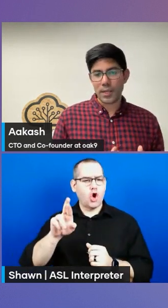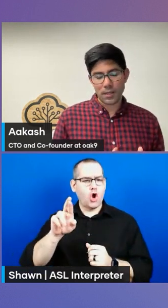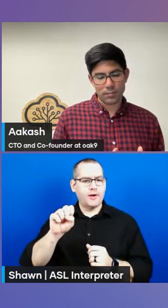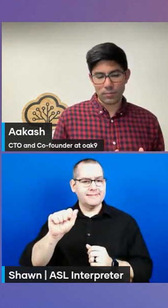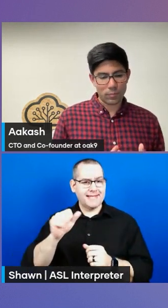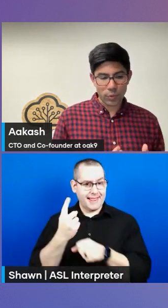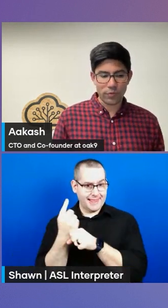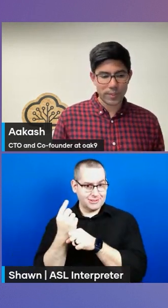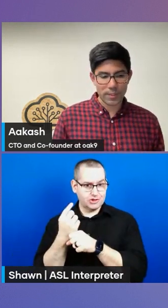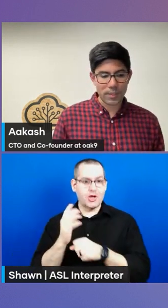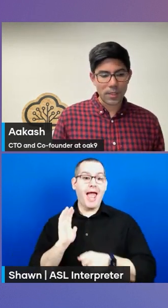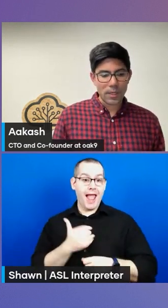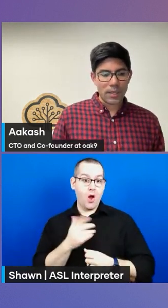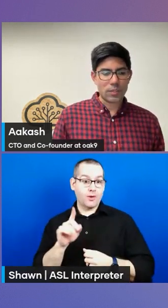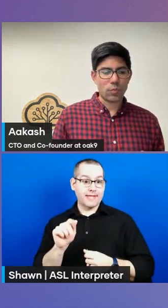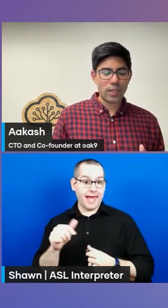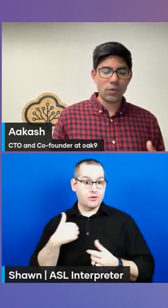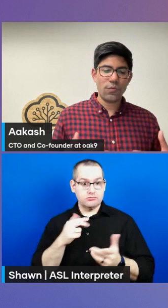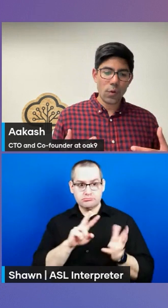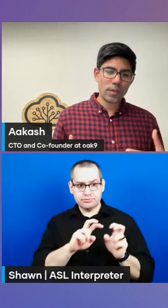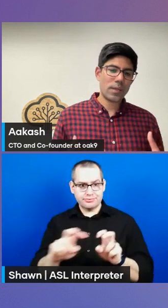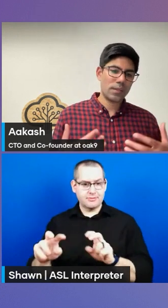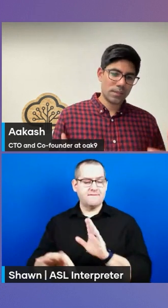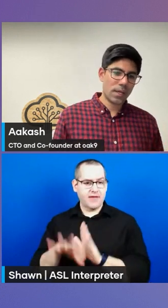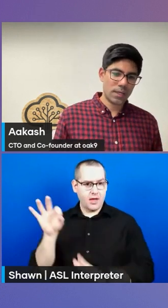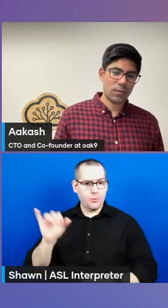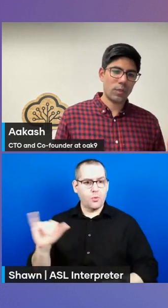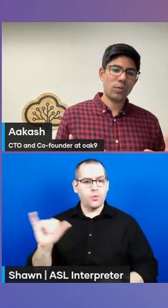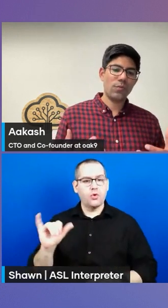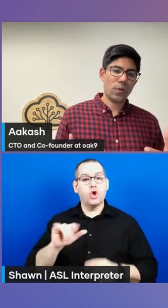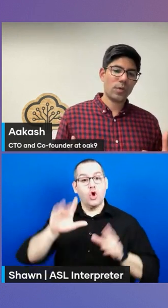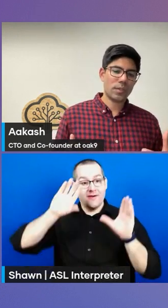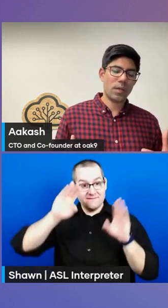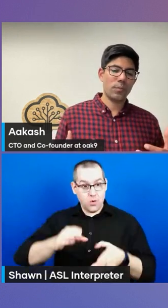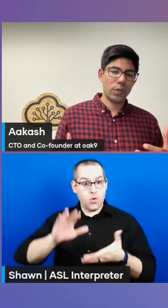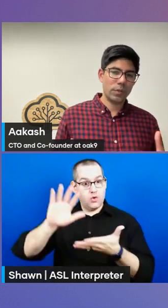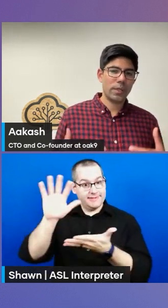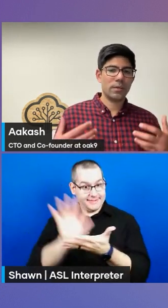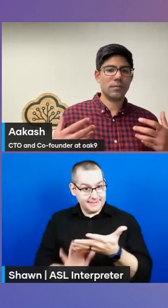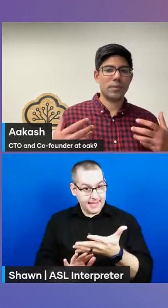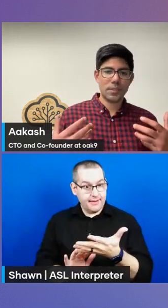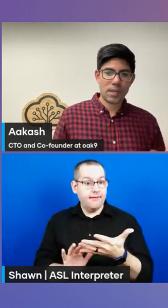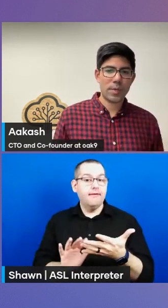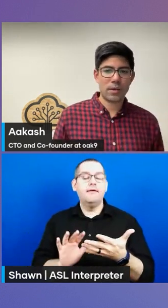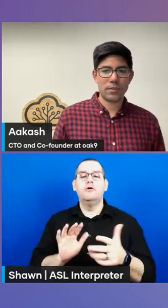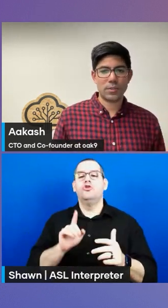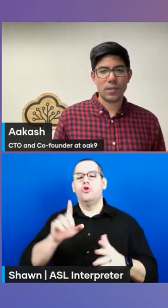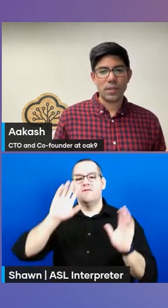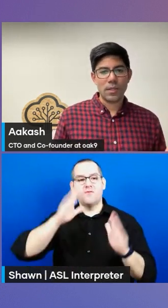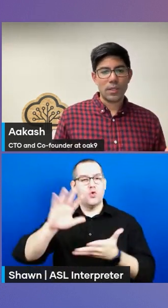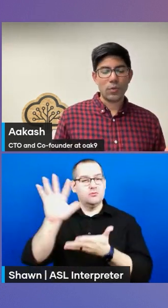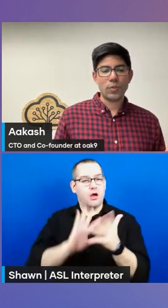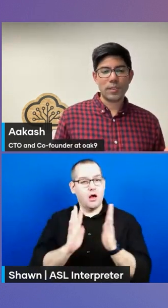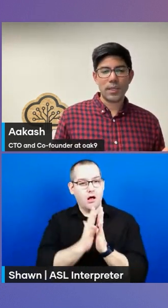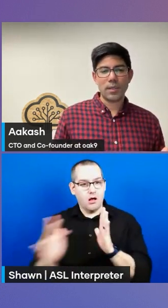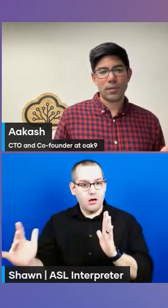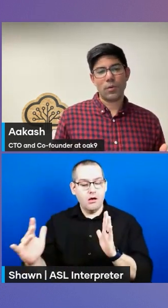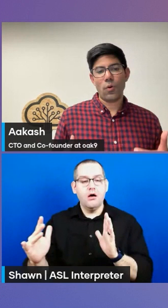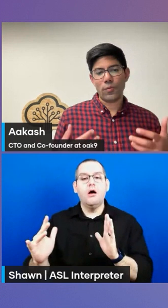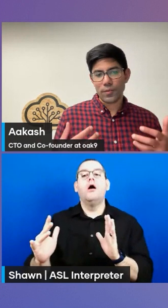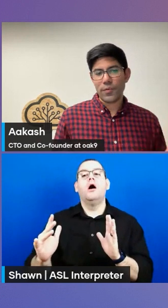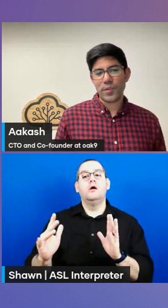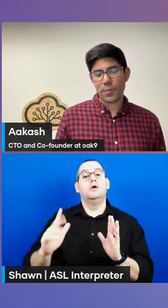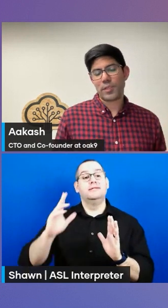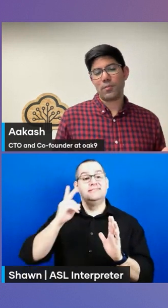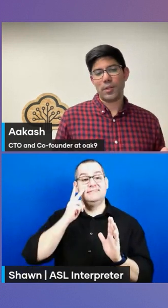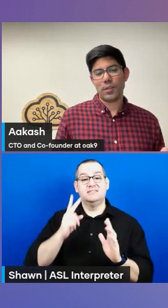own data proves this, is when you focus on design and when you focus on building design patterns, you will see